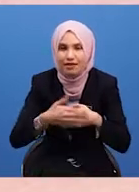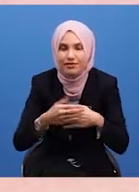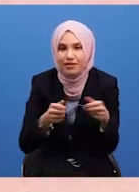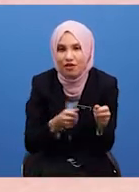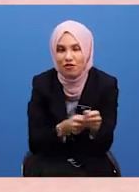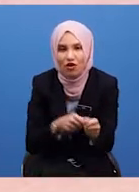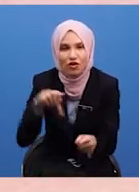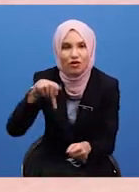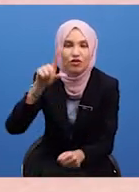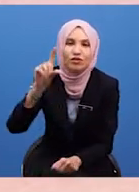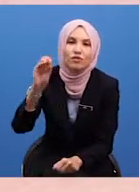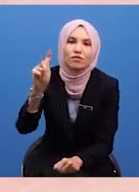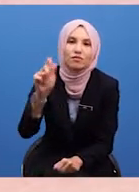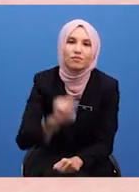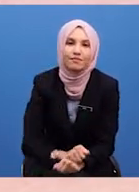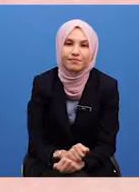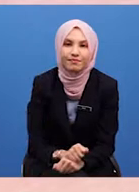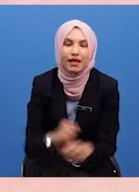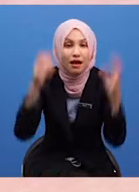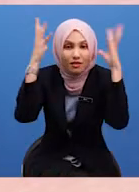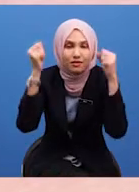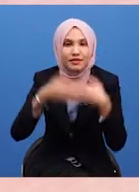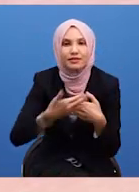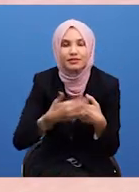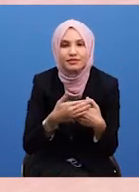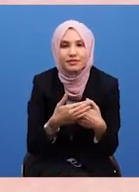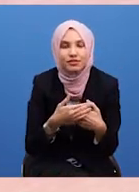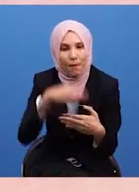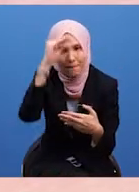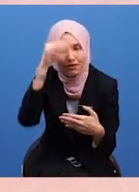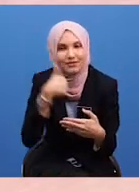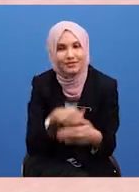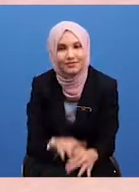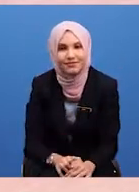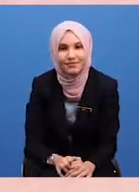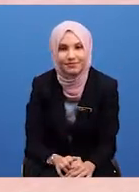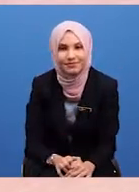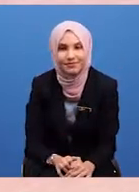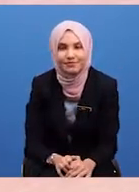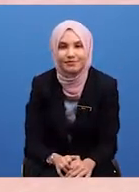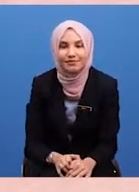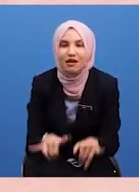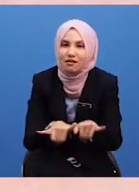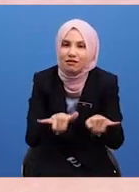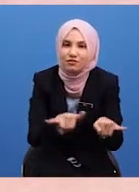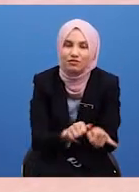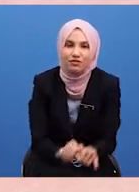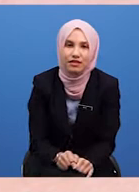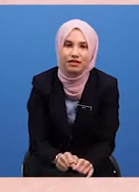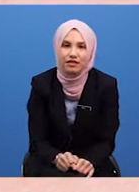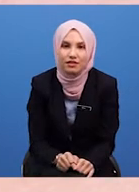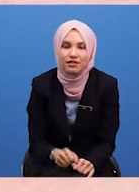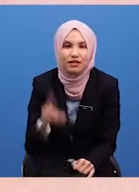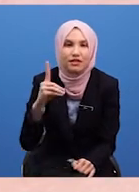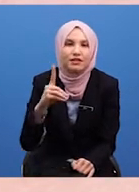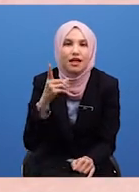follow the plot. I hope you find it easy too, boys and girls. There are also dialogues and monologues in